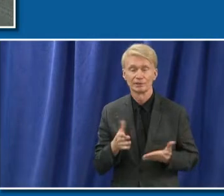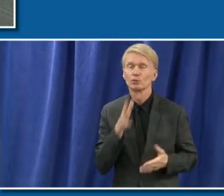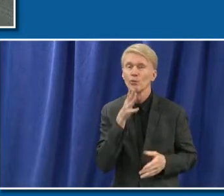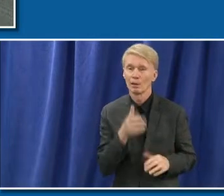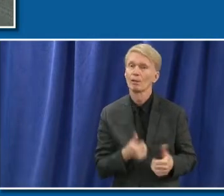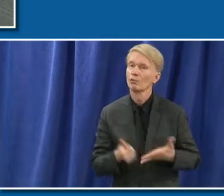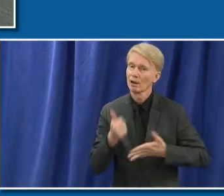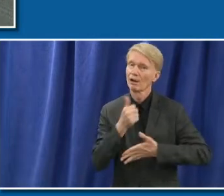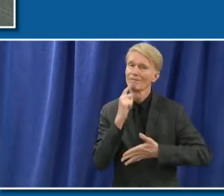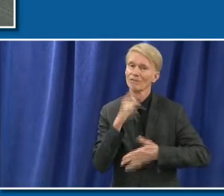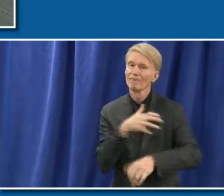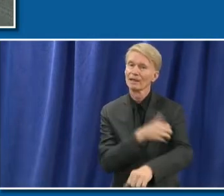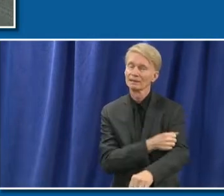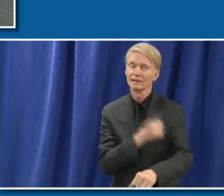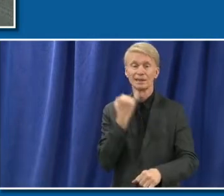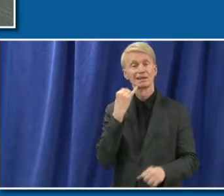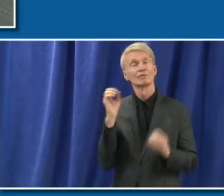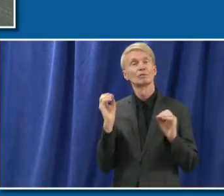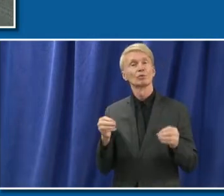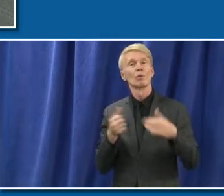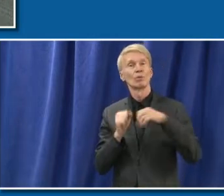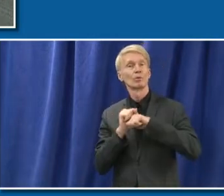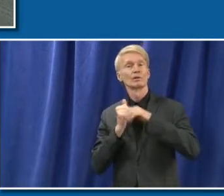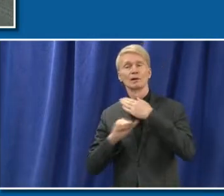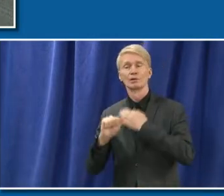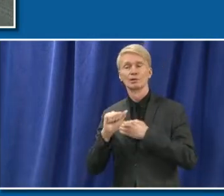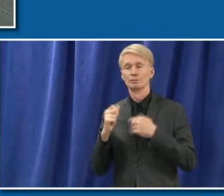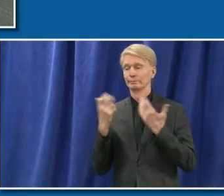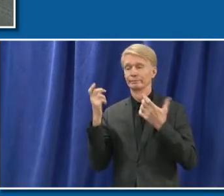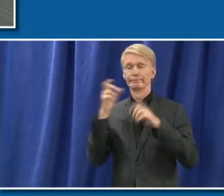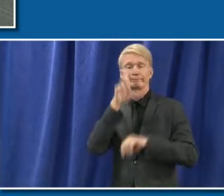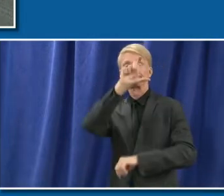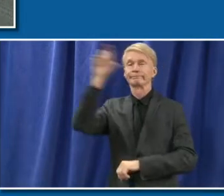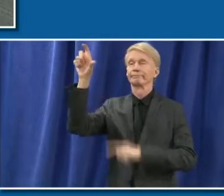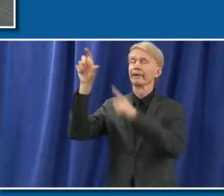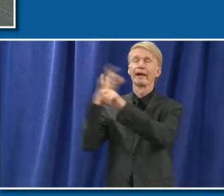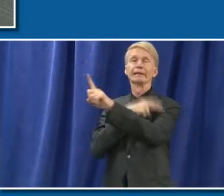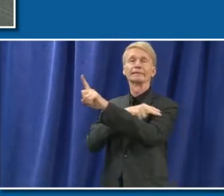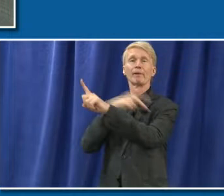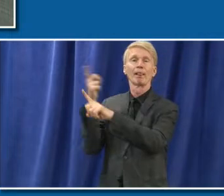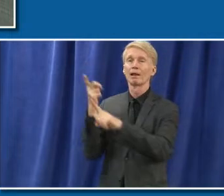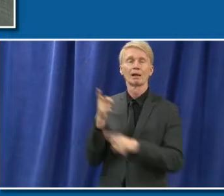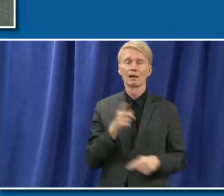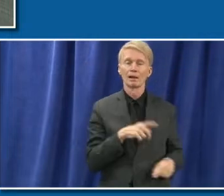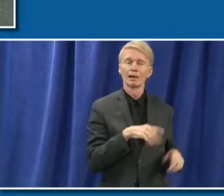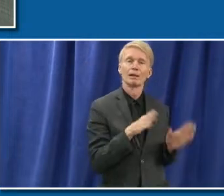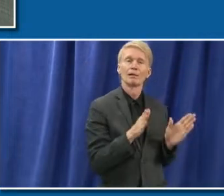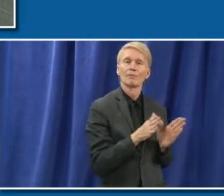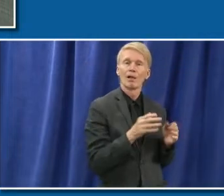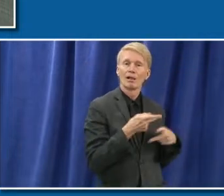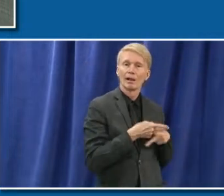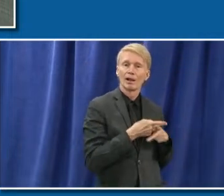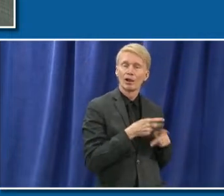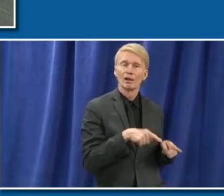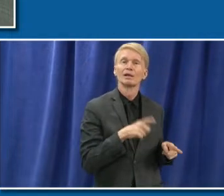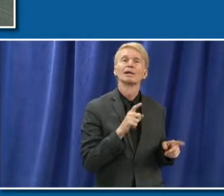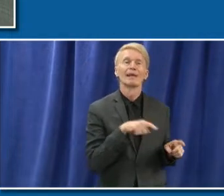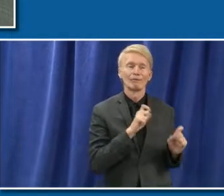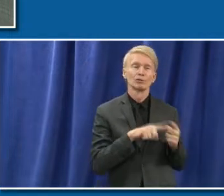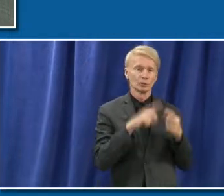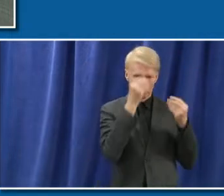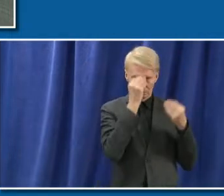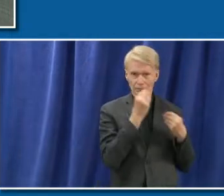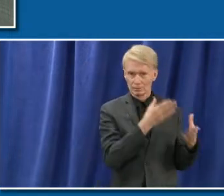vaccine, and if they are not affiliated with a hospital, they will be allowed to register into a closed point of dispensing location, which